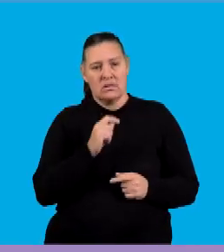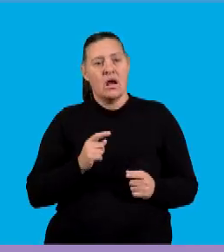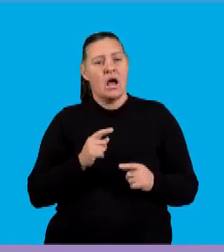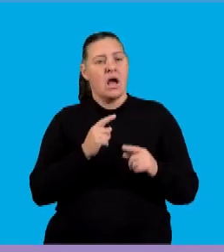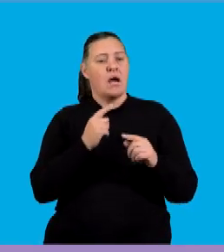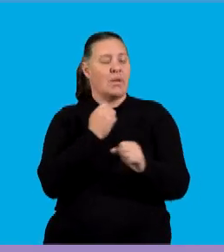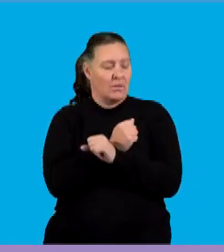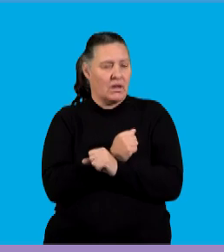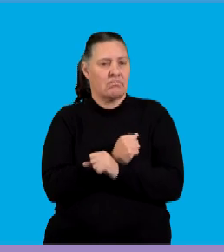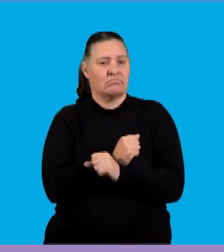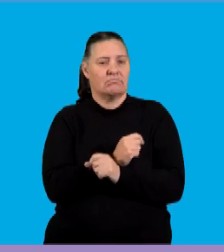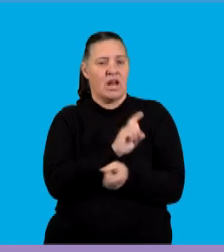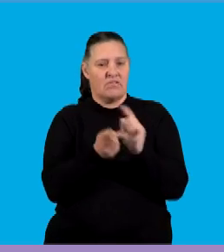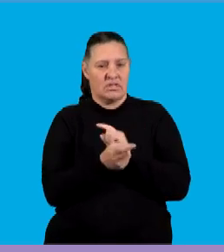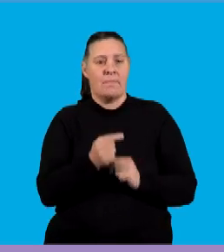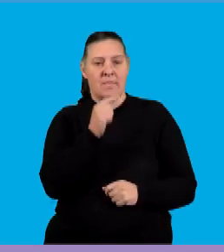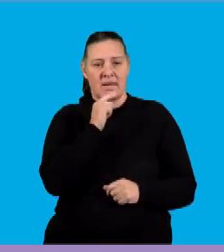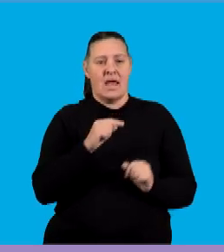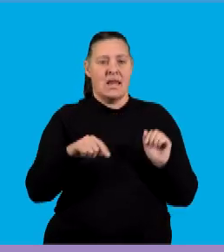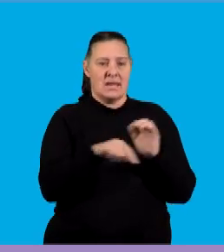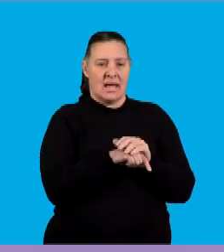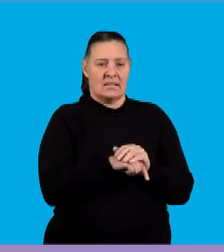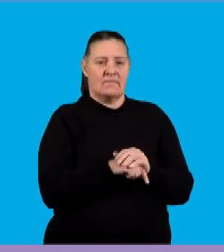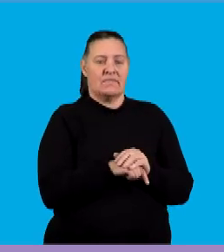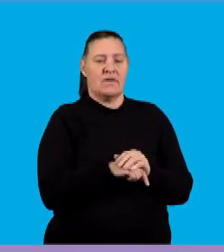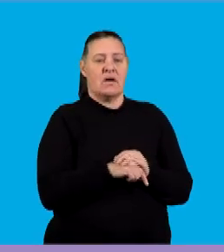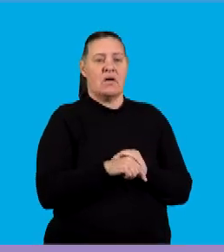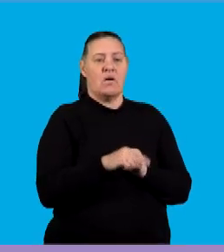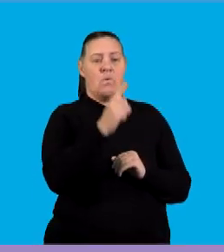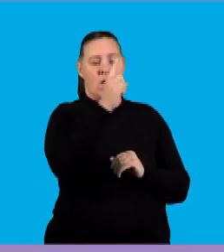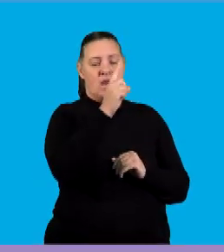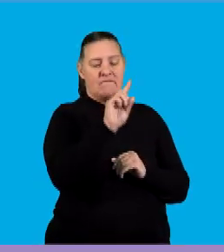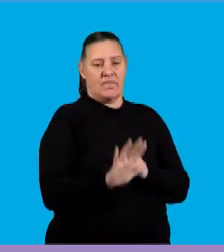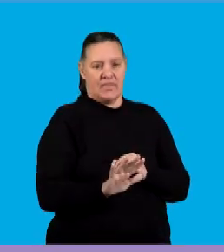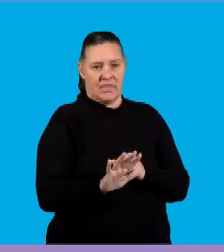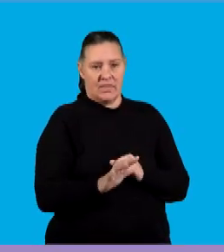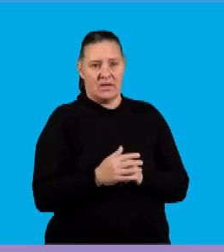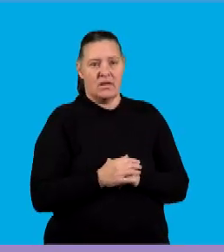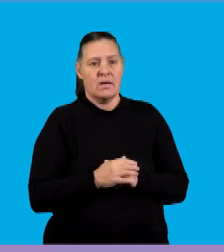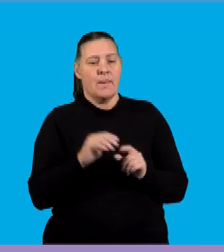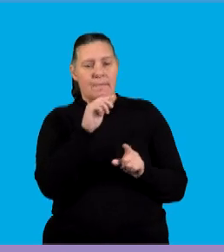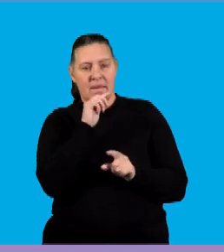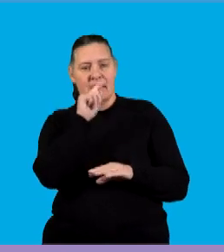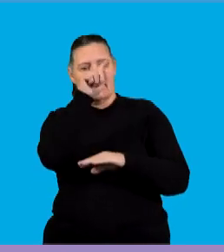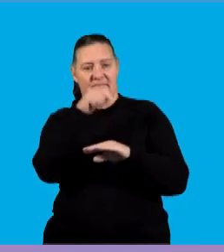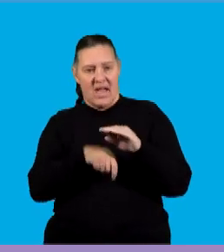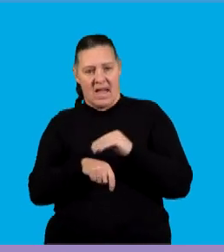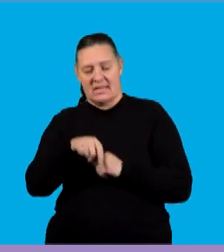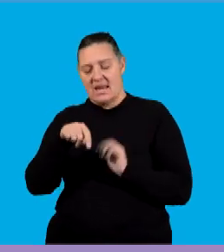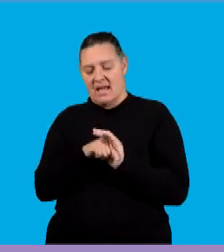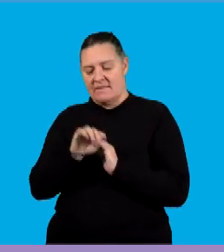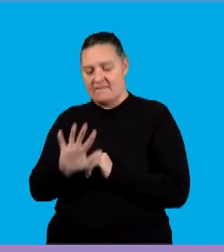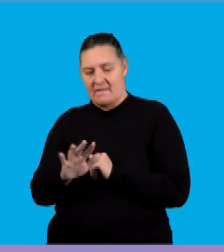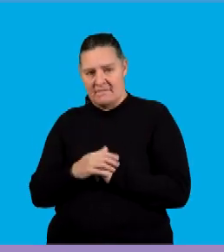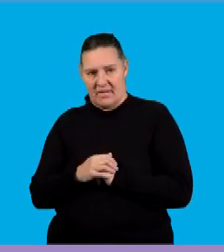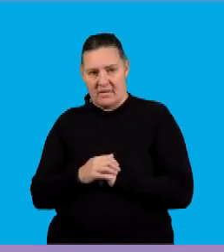as dividing by that negative 5. And of course, we are going to do this both sides, which leaves us with x